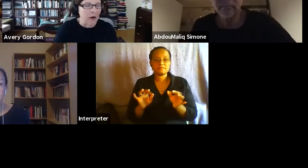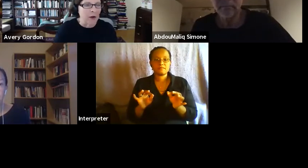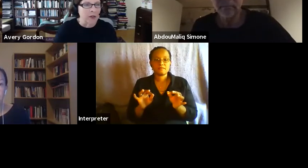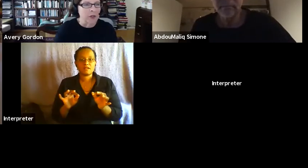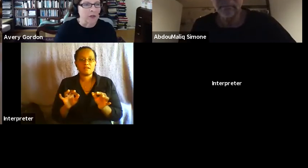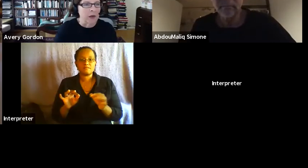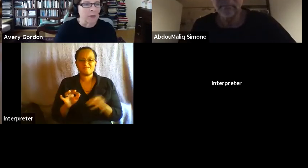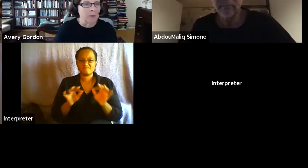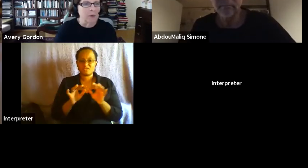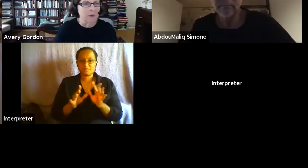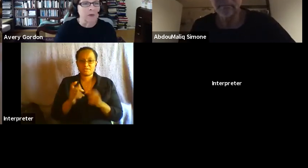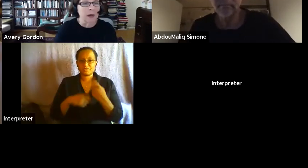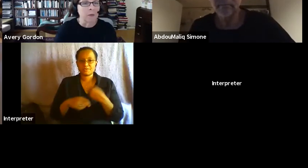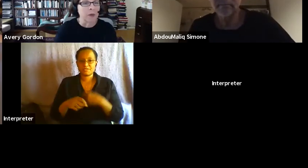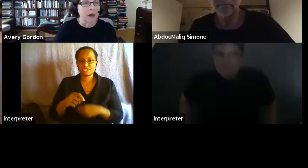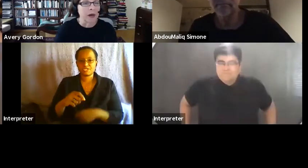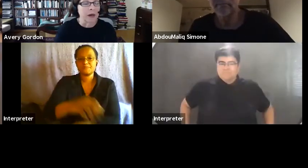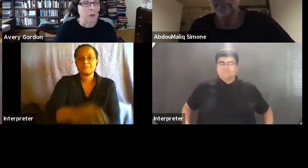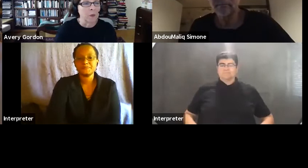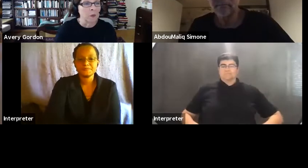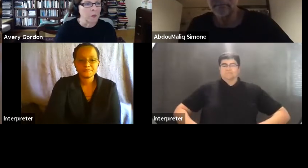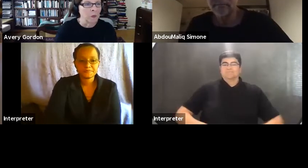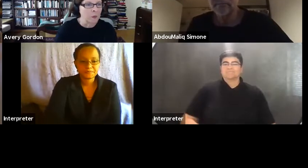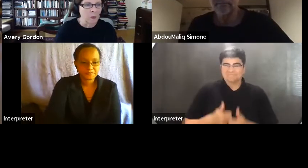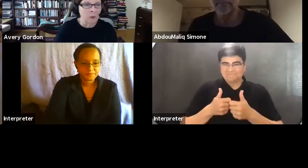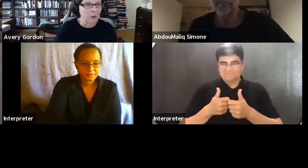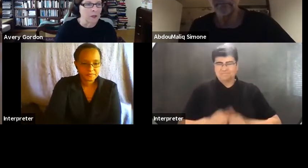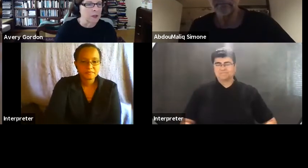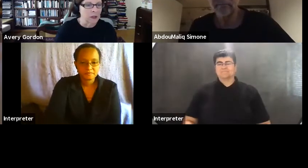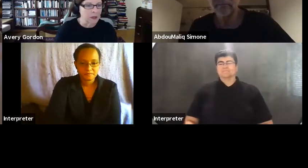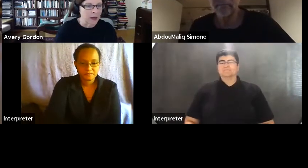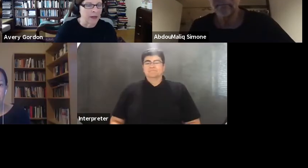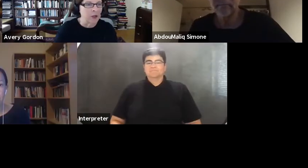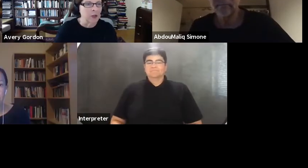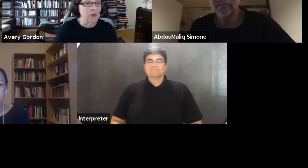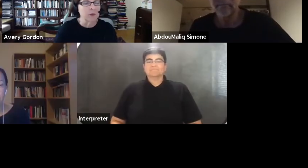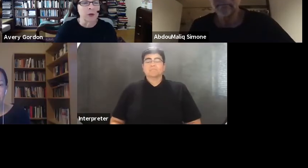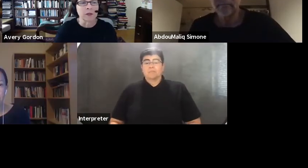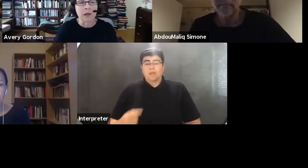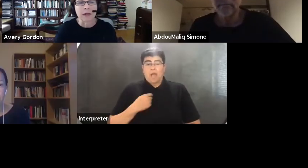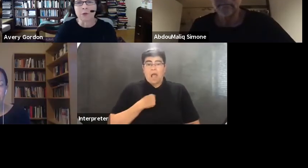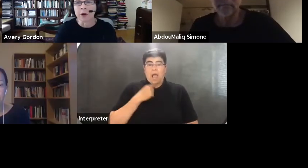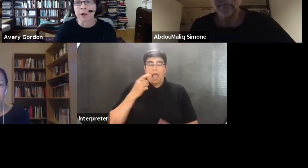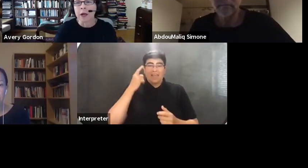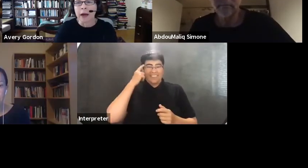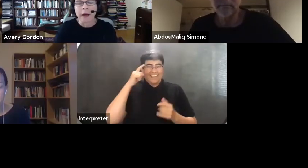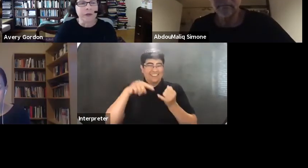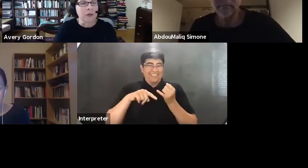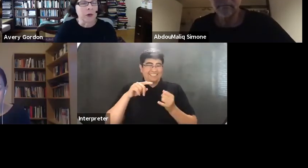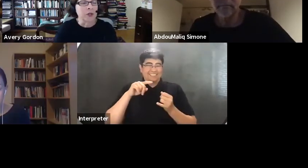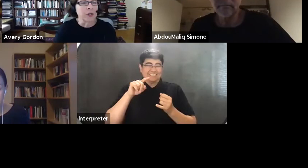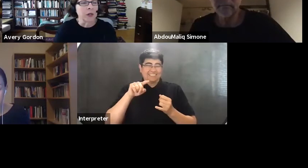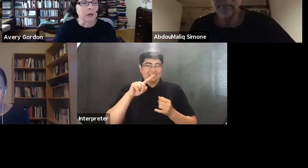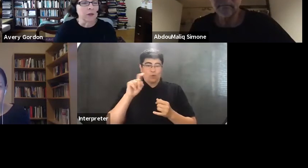get to all the questions that people sent, but I would, I think choose this one as the last one. And